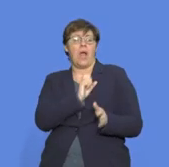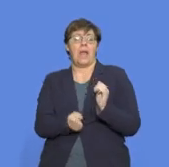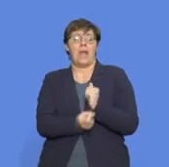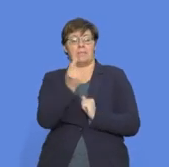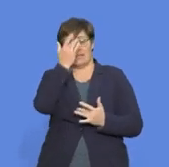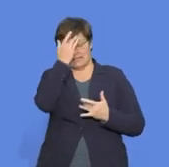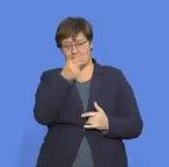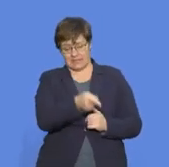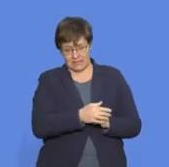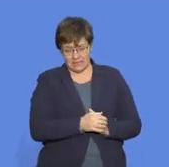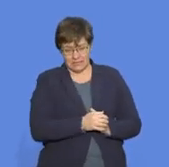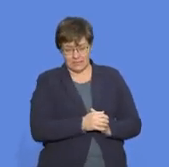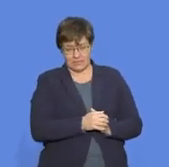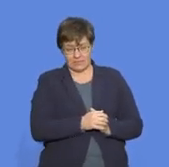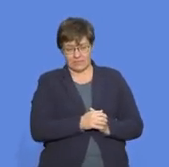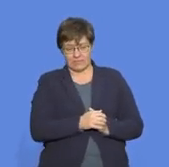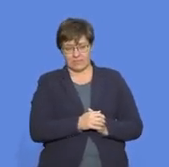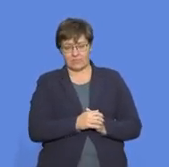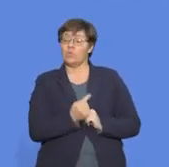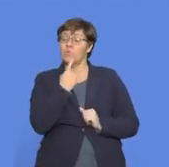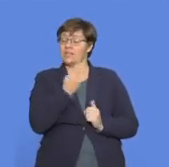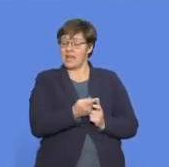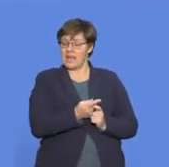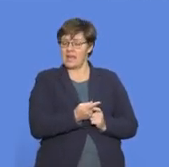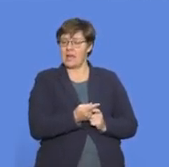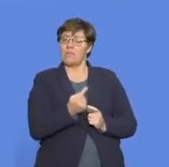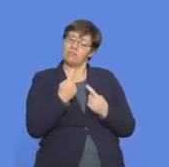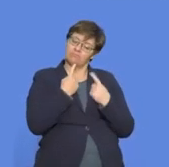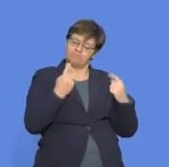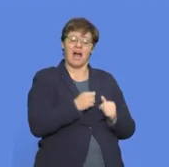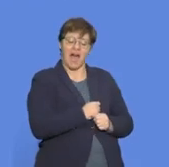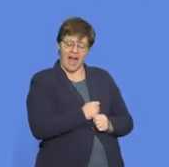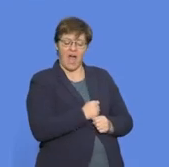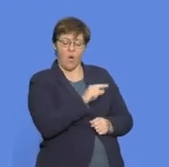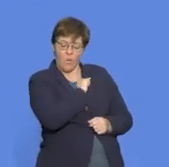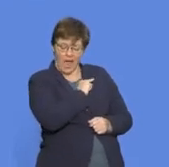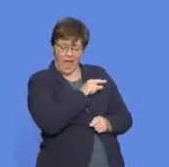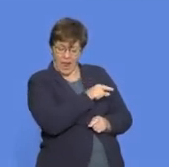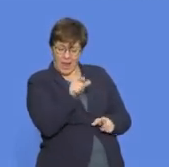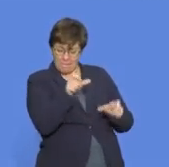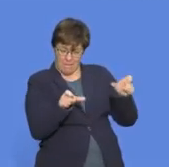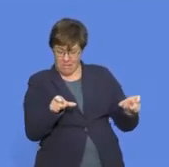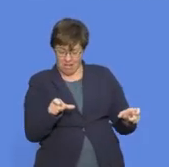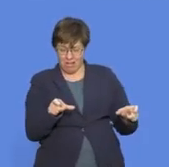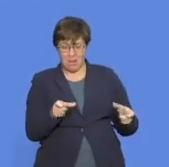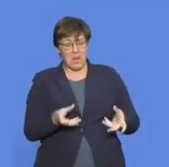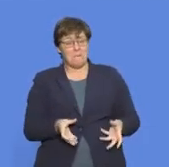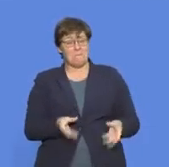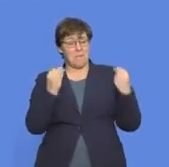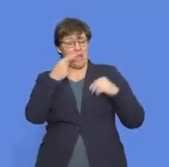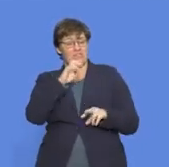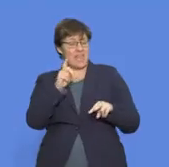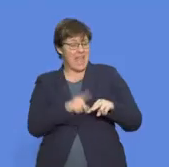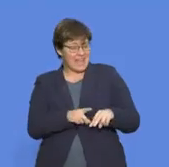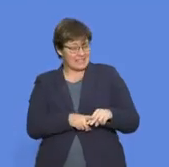so we're saying that, we're making a statement. We're saying that due to a lack of education, a lot of people don't